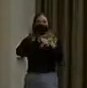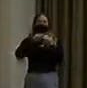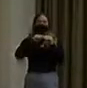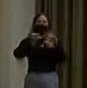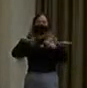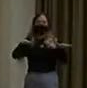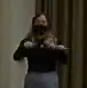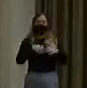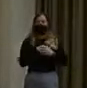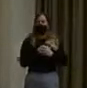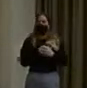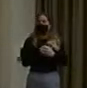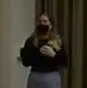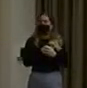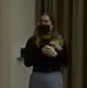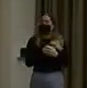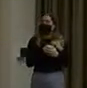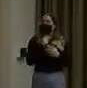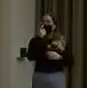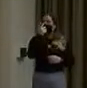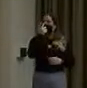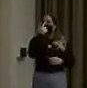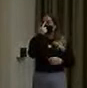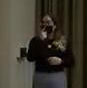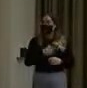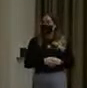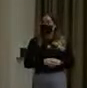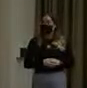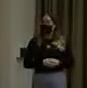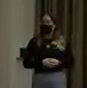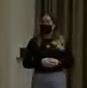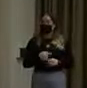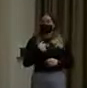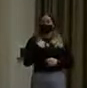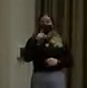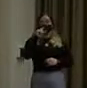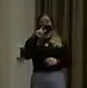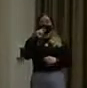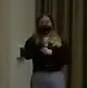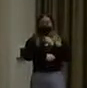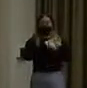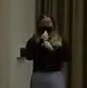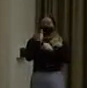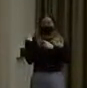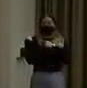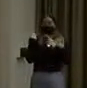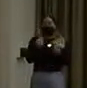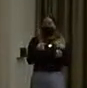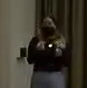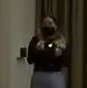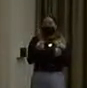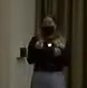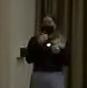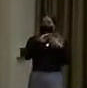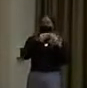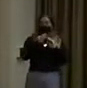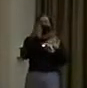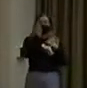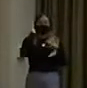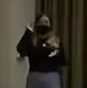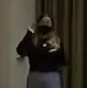that? Absolutely. I have heard for the last 20 years of my life that what we have to do is shrink the number of